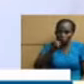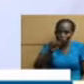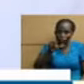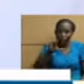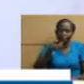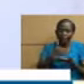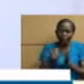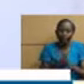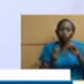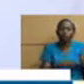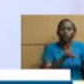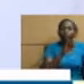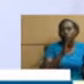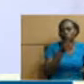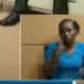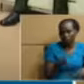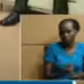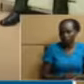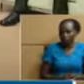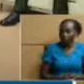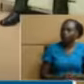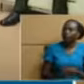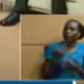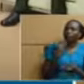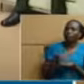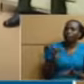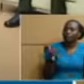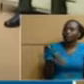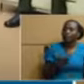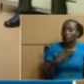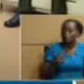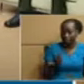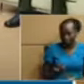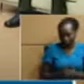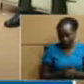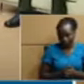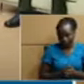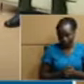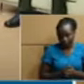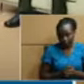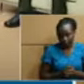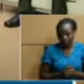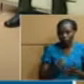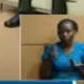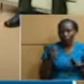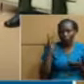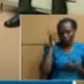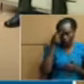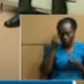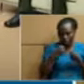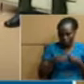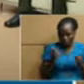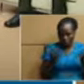over 60. Bernard? Yes, Mr. Majuni. Just a few policy action issues which we have